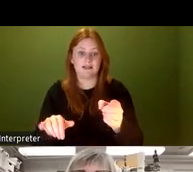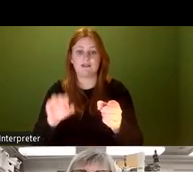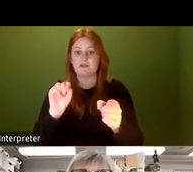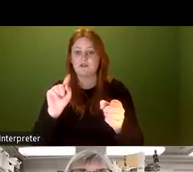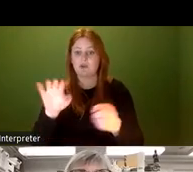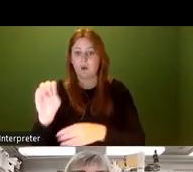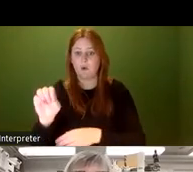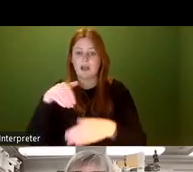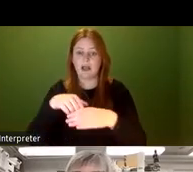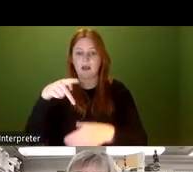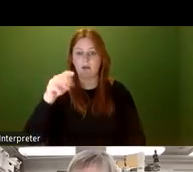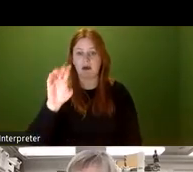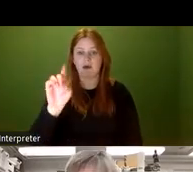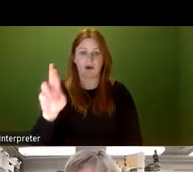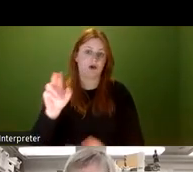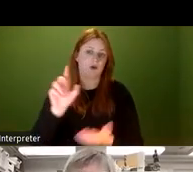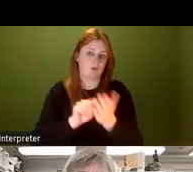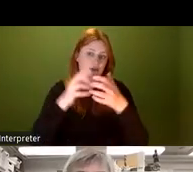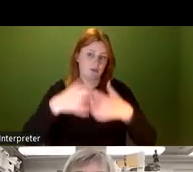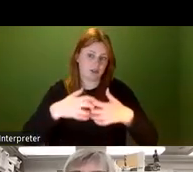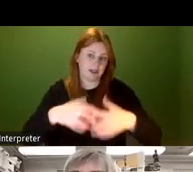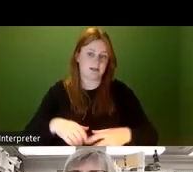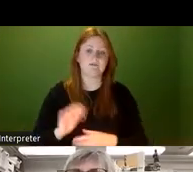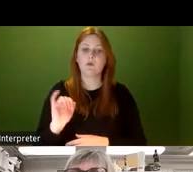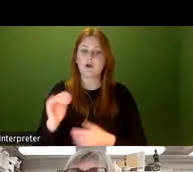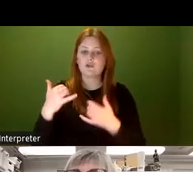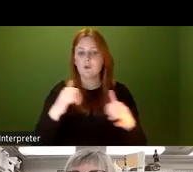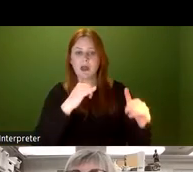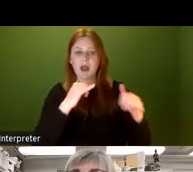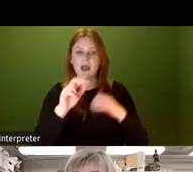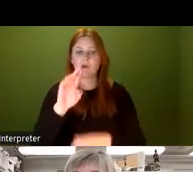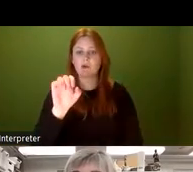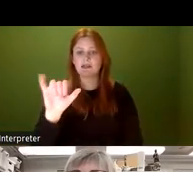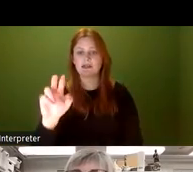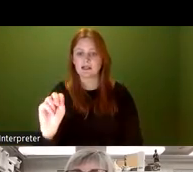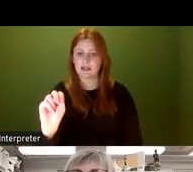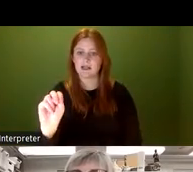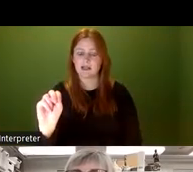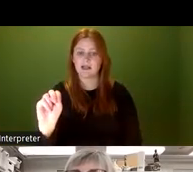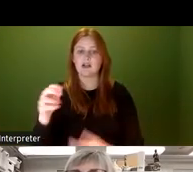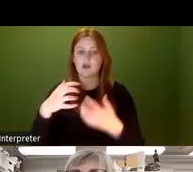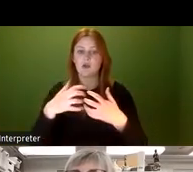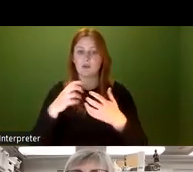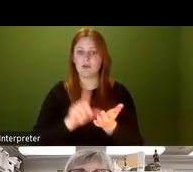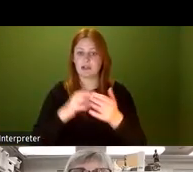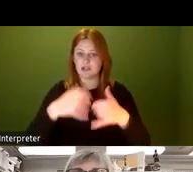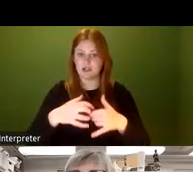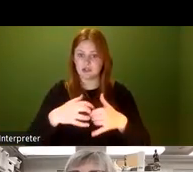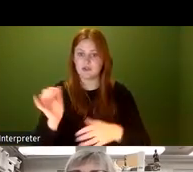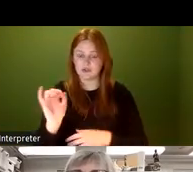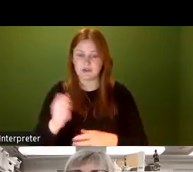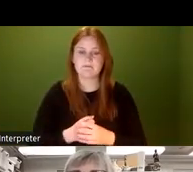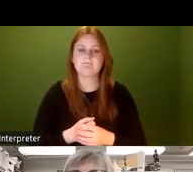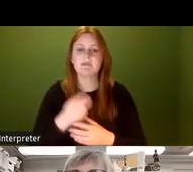printer. We also played around with some resin printing. This is porcelain. You see some little forms